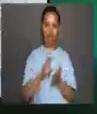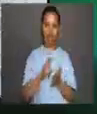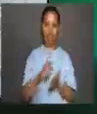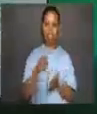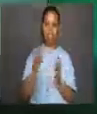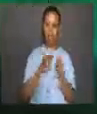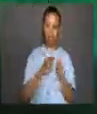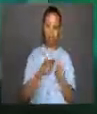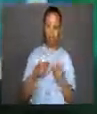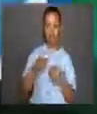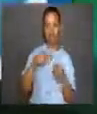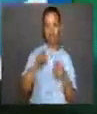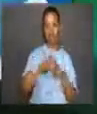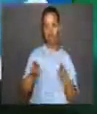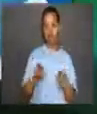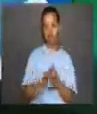tundra.